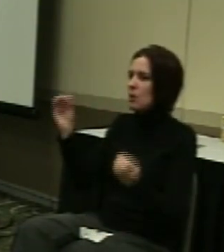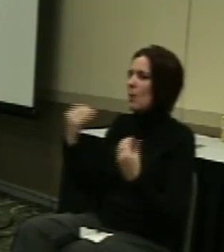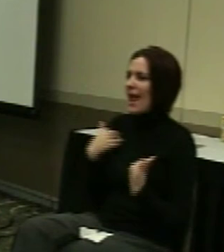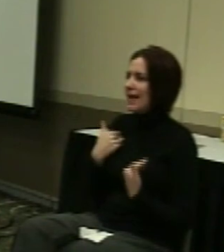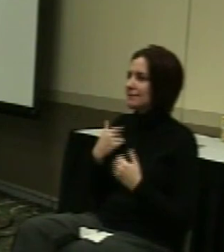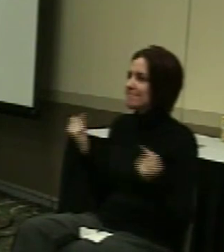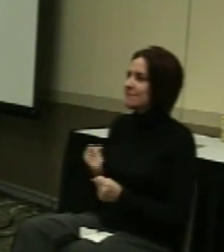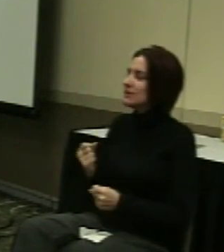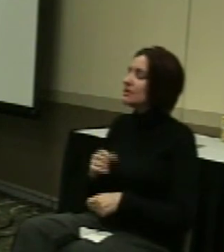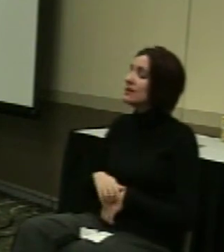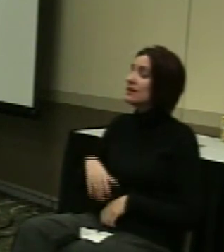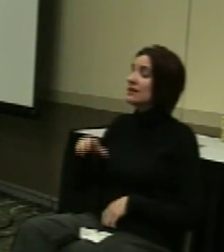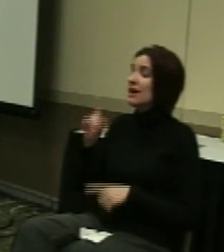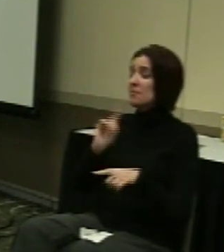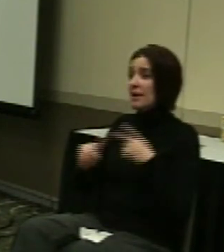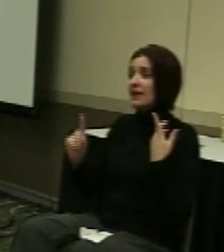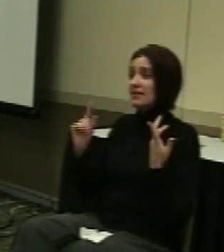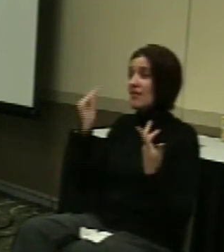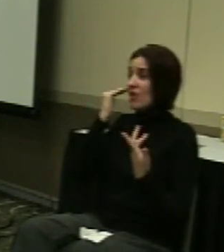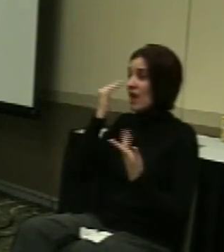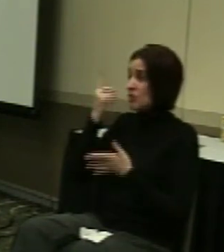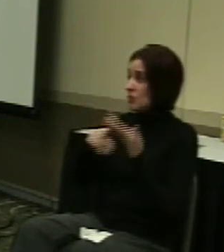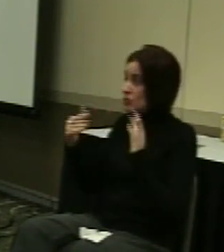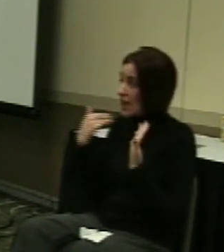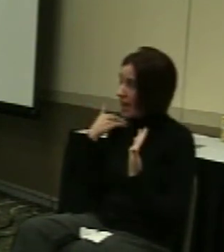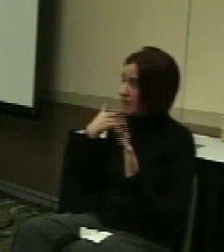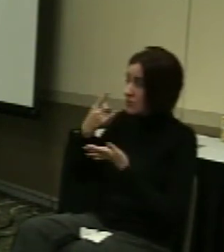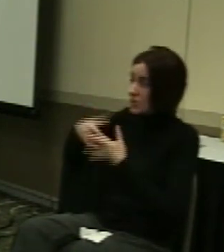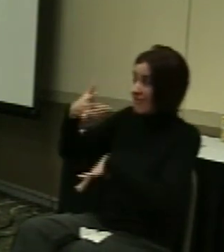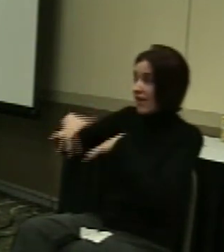knowledge that you have is the knowledge that's available in the field,